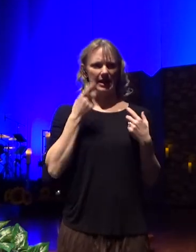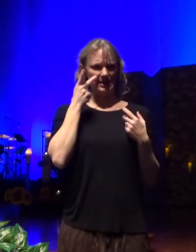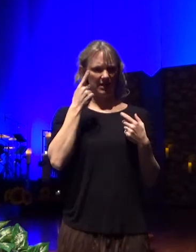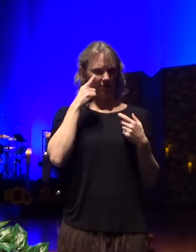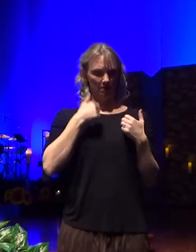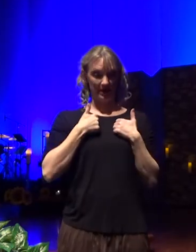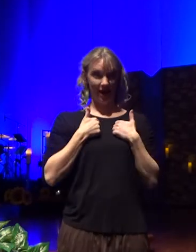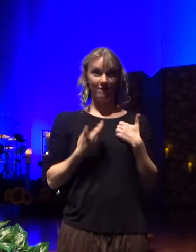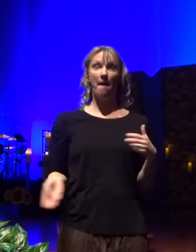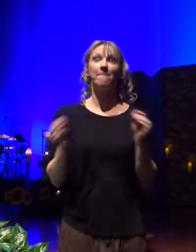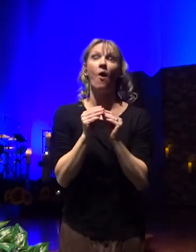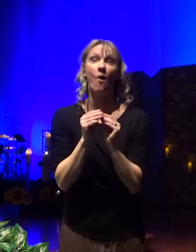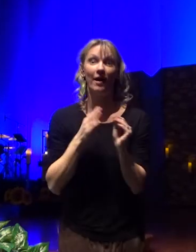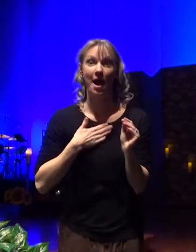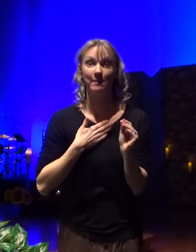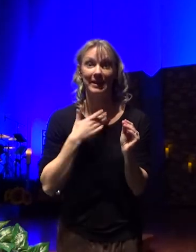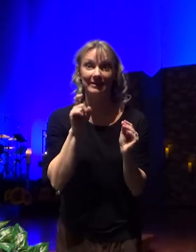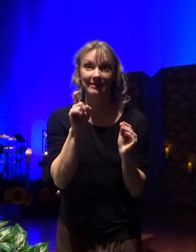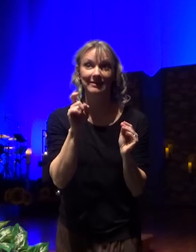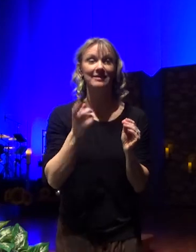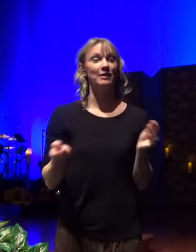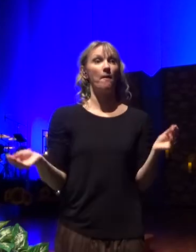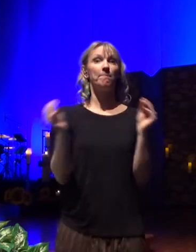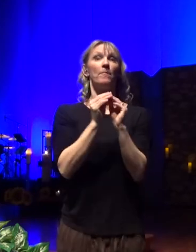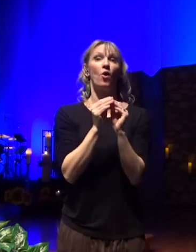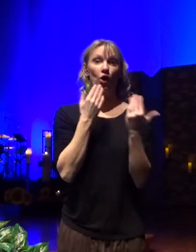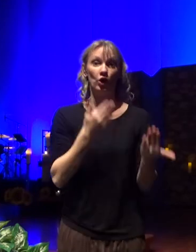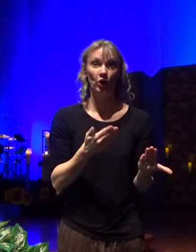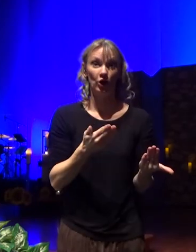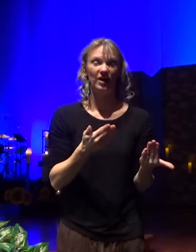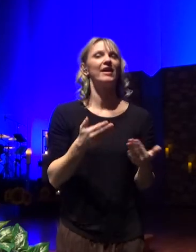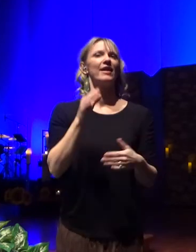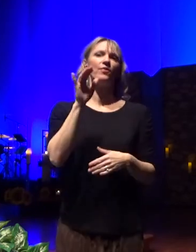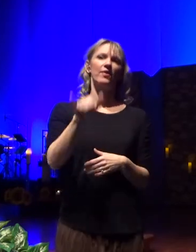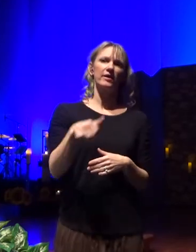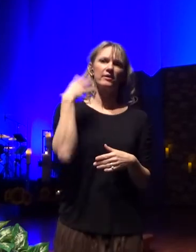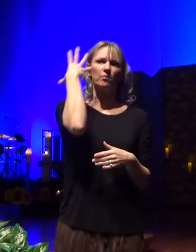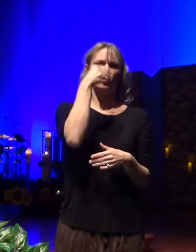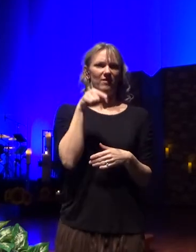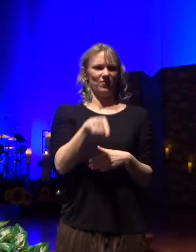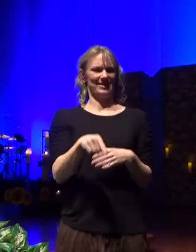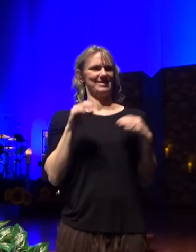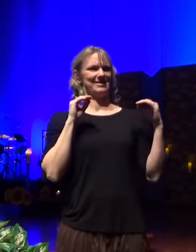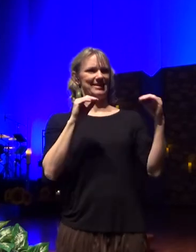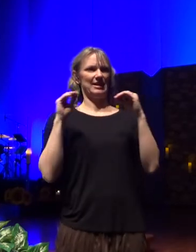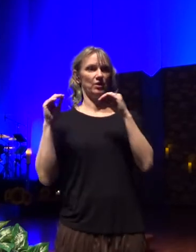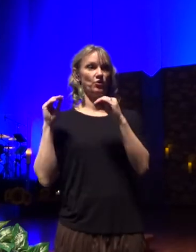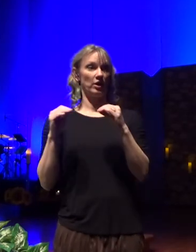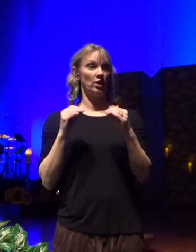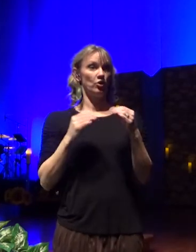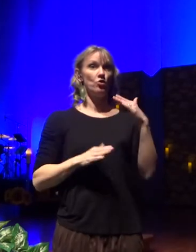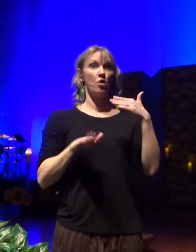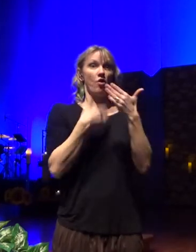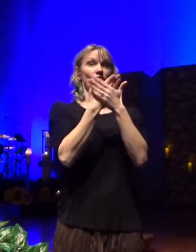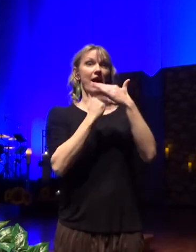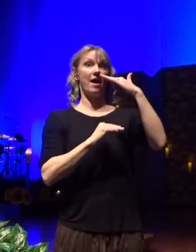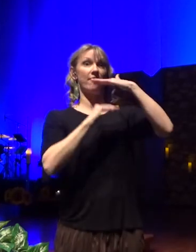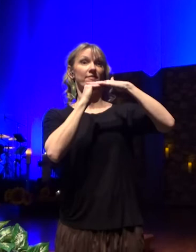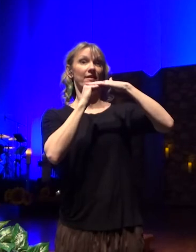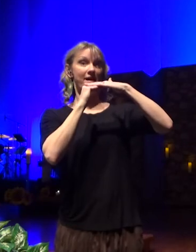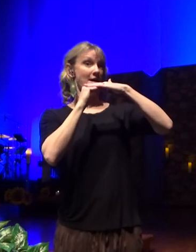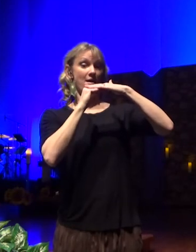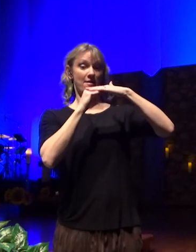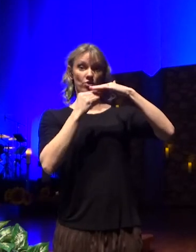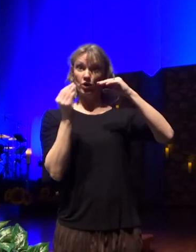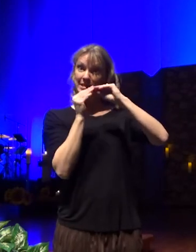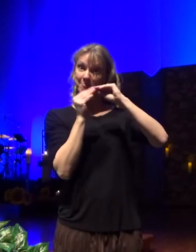I see for myself even more happiness? An even greater good, because that's part of the beauty of this teaching. You get to the highest and best. Things could